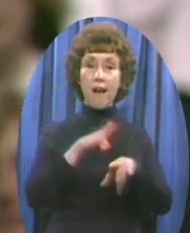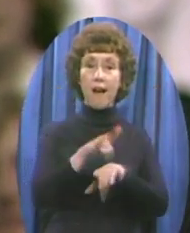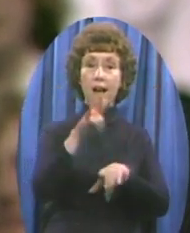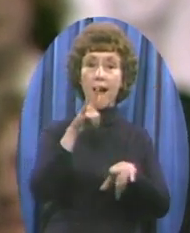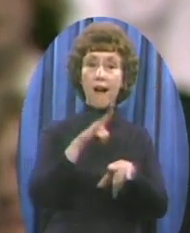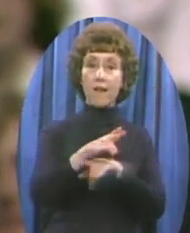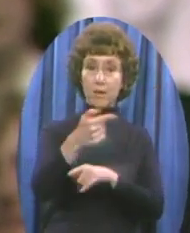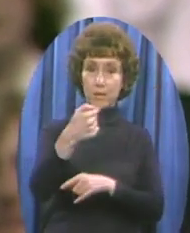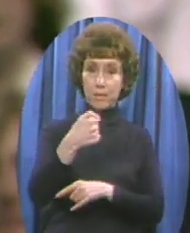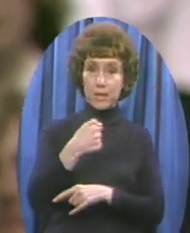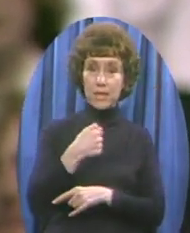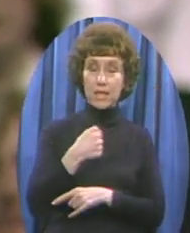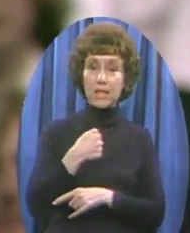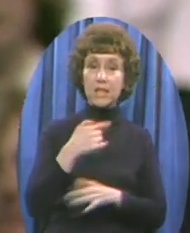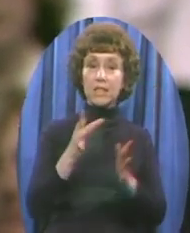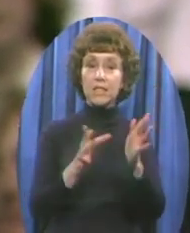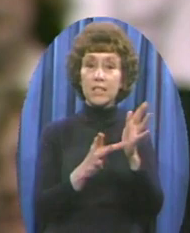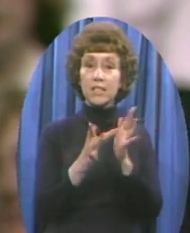where you